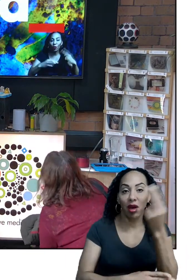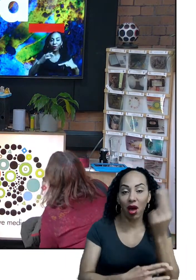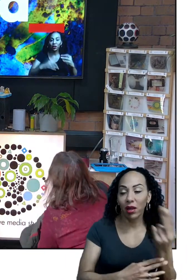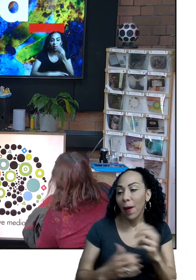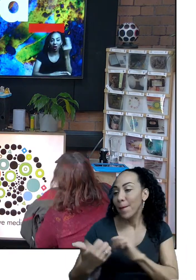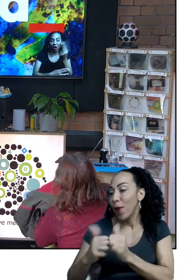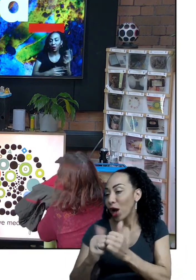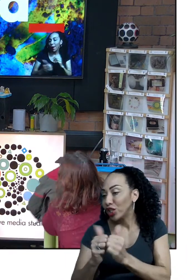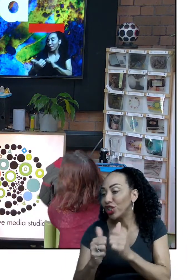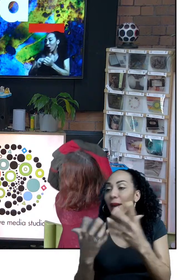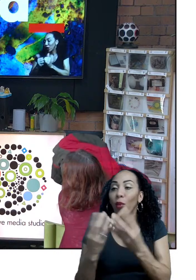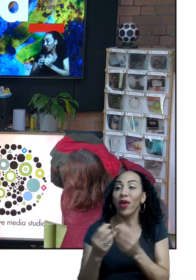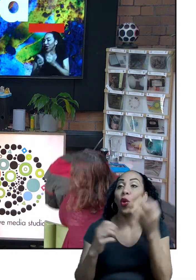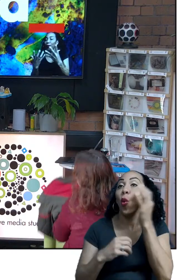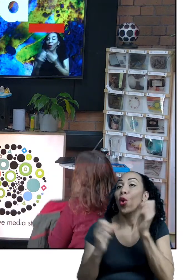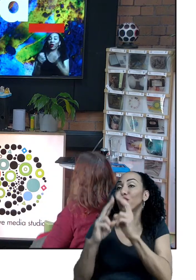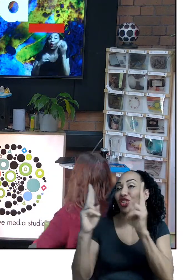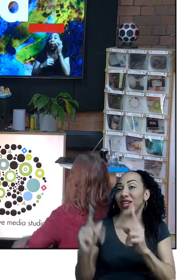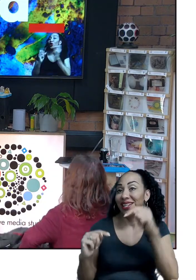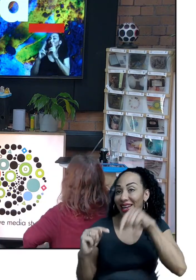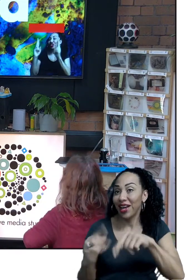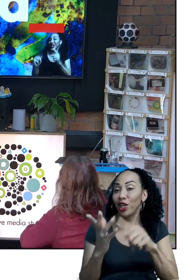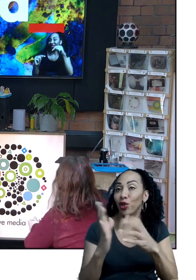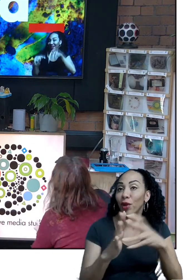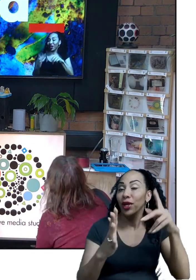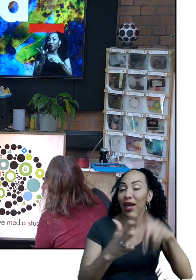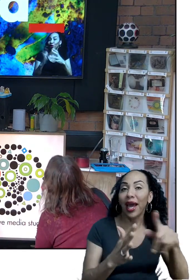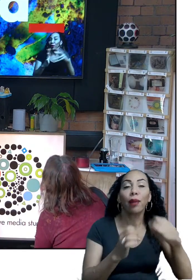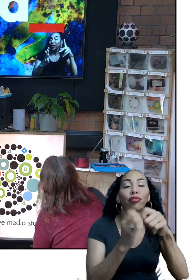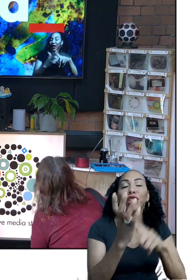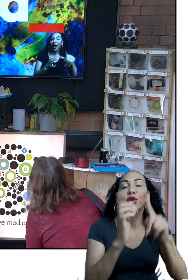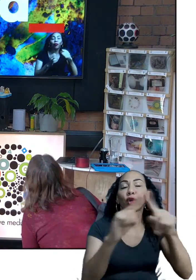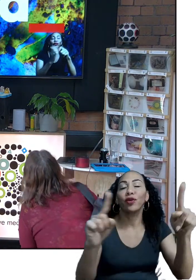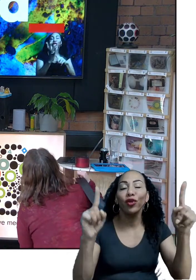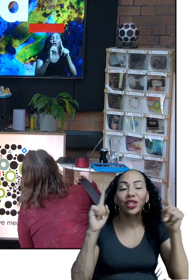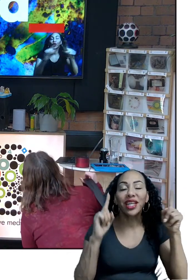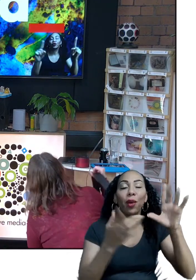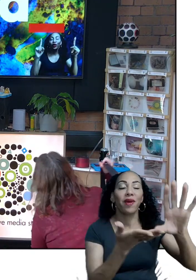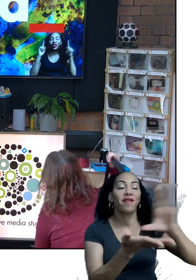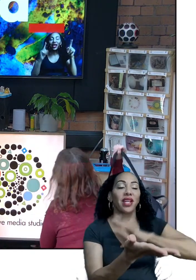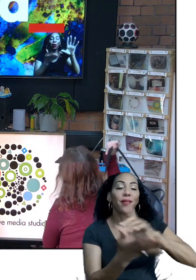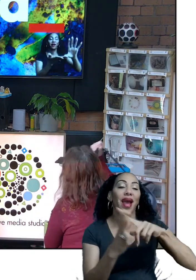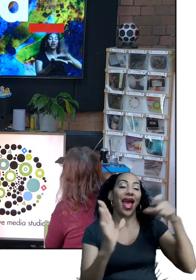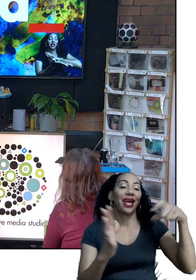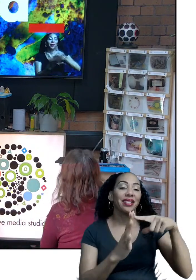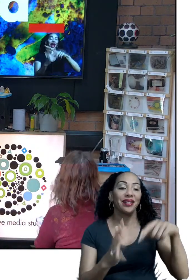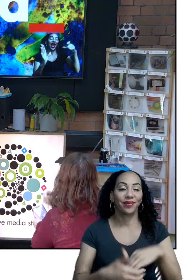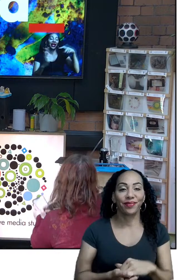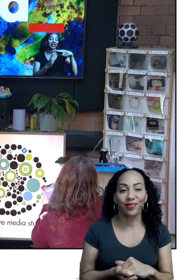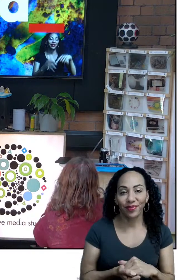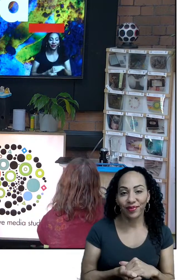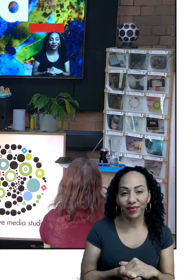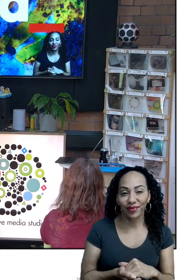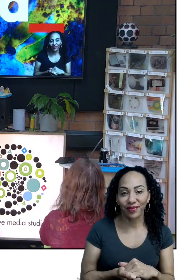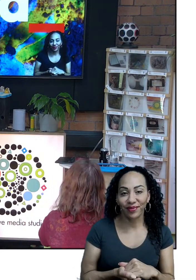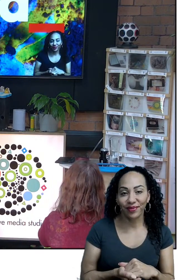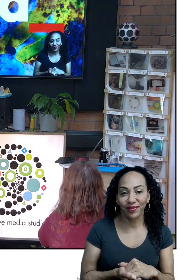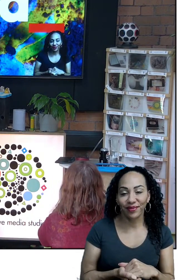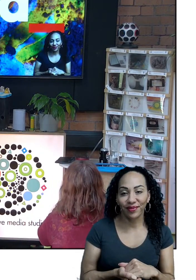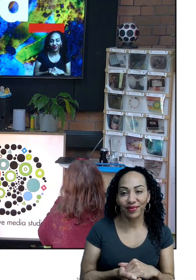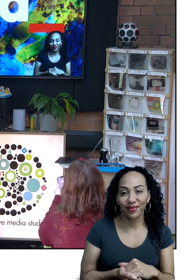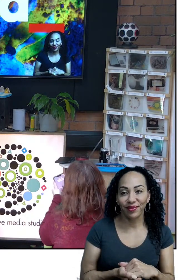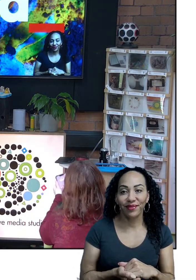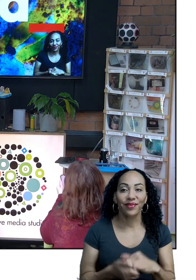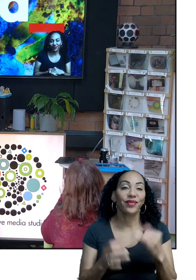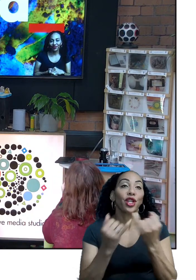where we are right now, UE Bristol at the University of Bristol, and we're funded by Arts Council England. And what we do is we offer studio